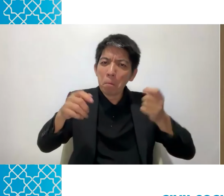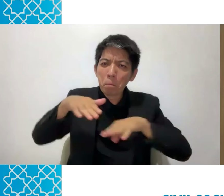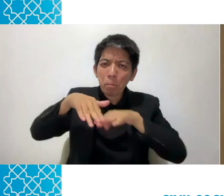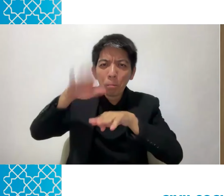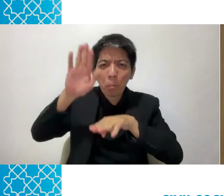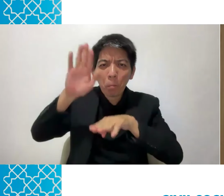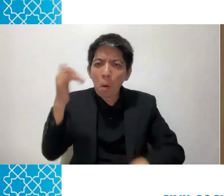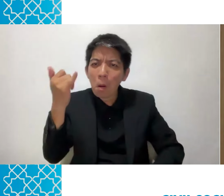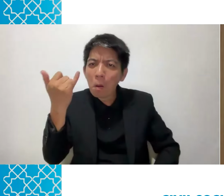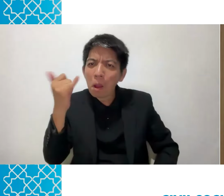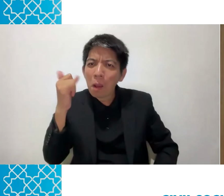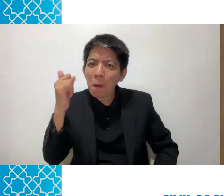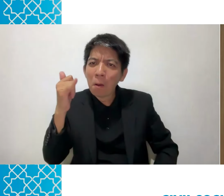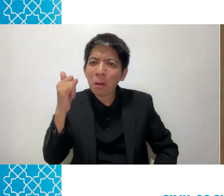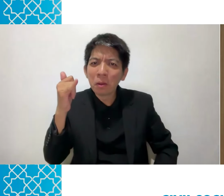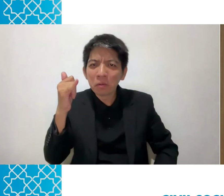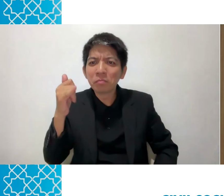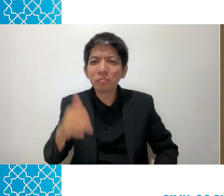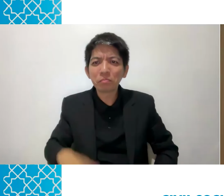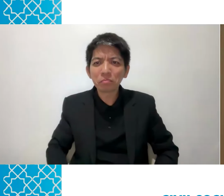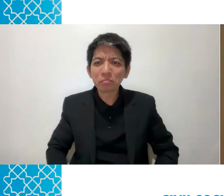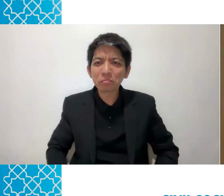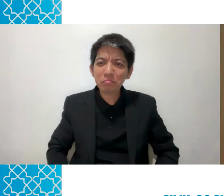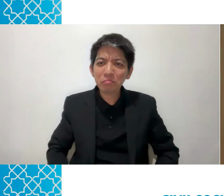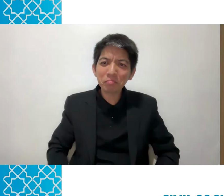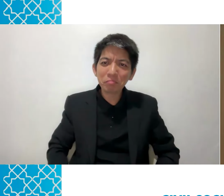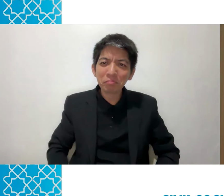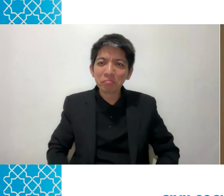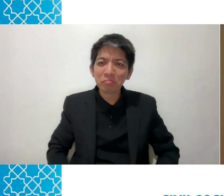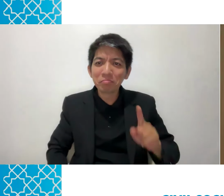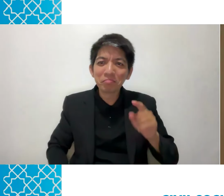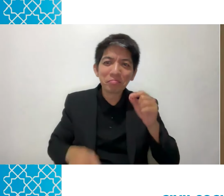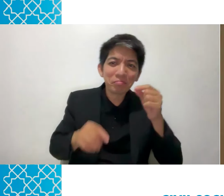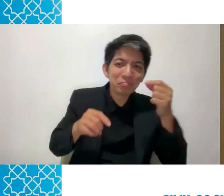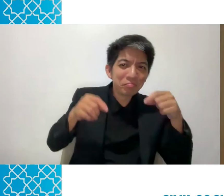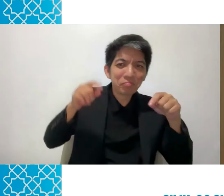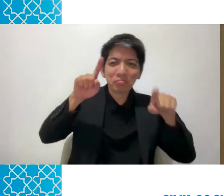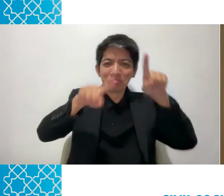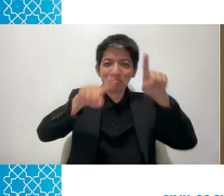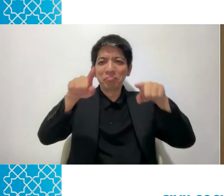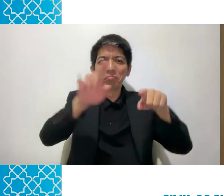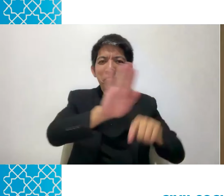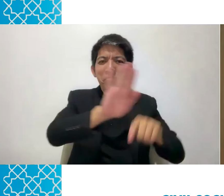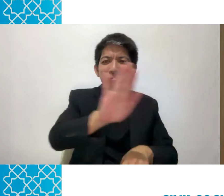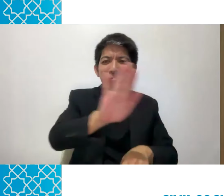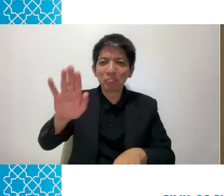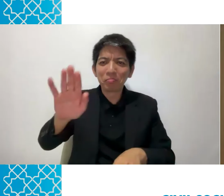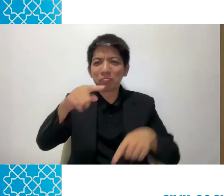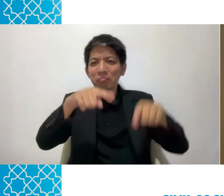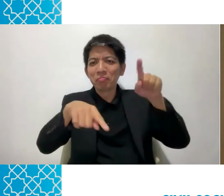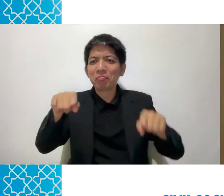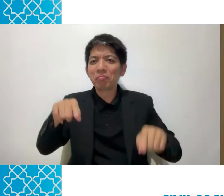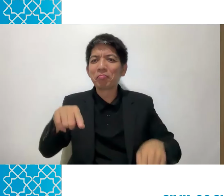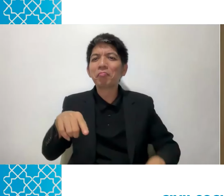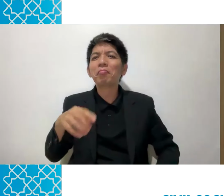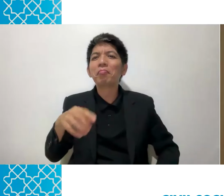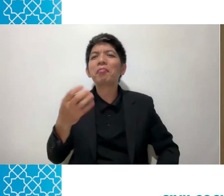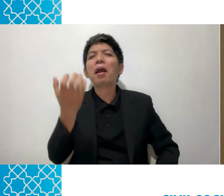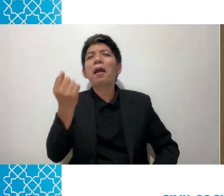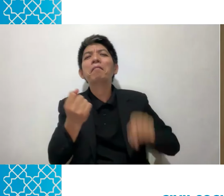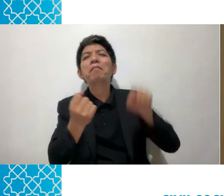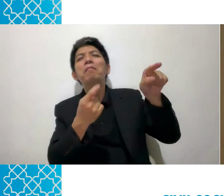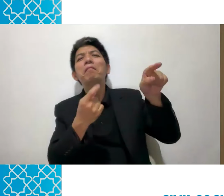the criteria are. Maybe it looks different for each sector. We see a sprinkling of red, a sprinkling of green. Okay, this is good. We wanted